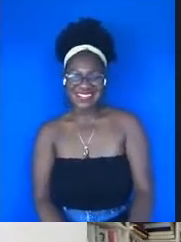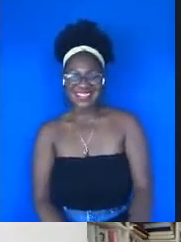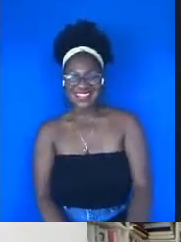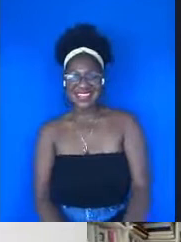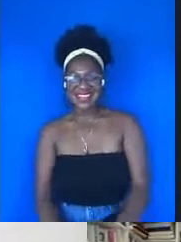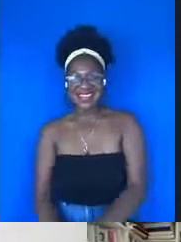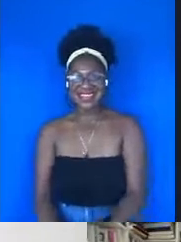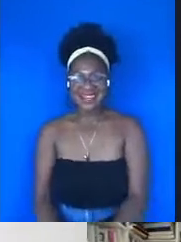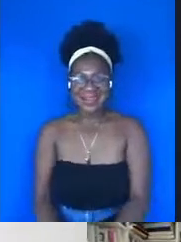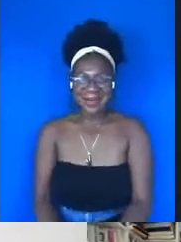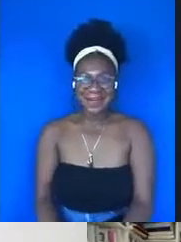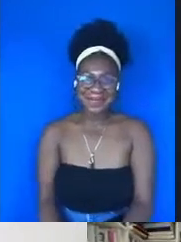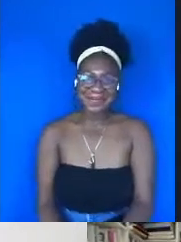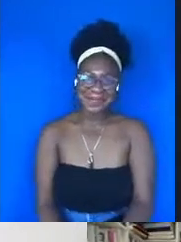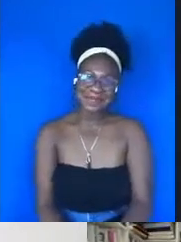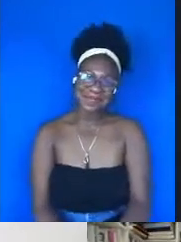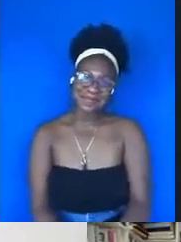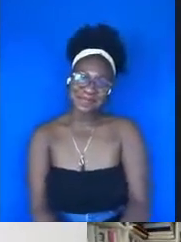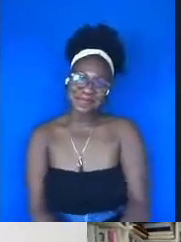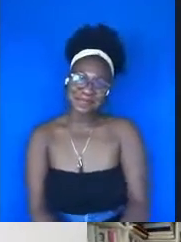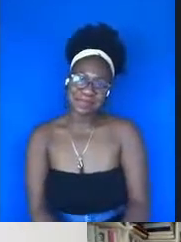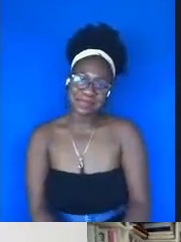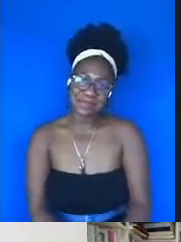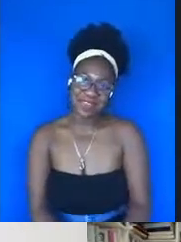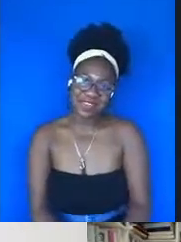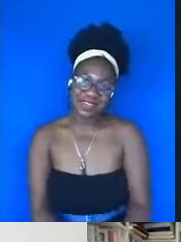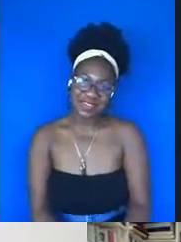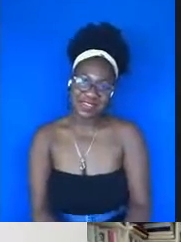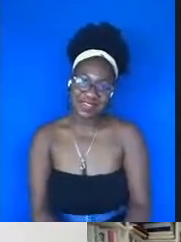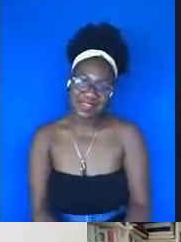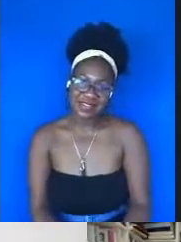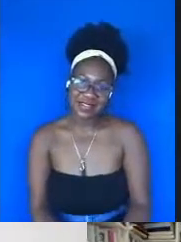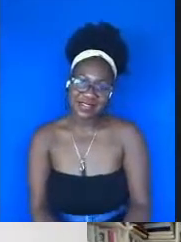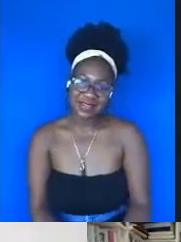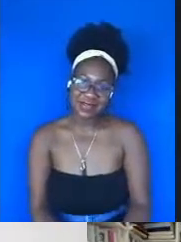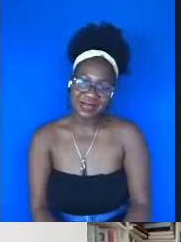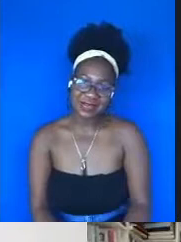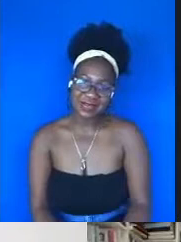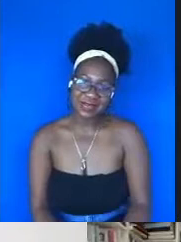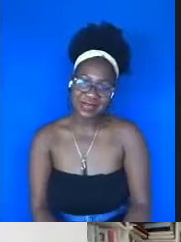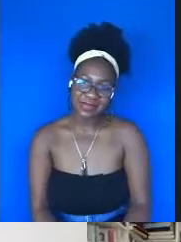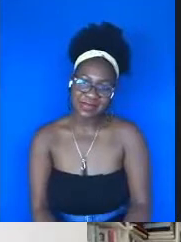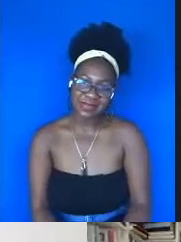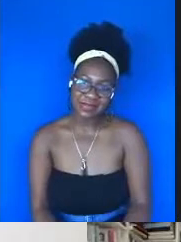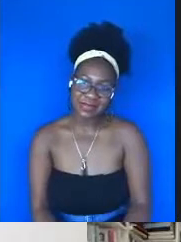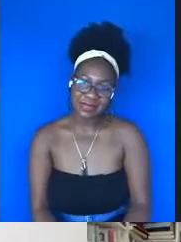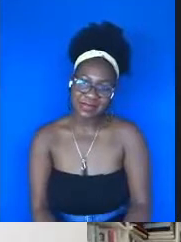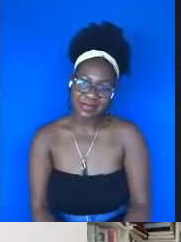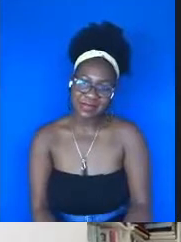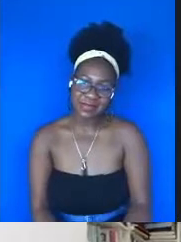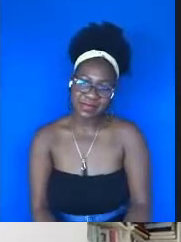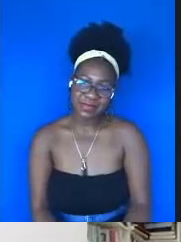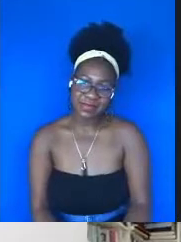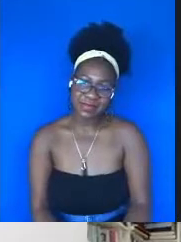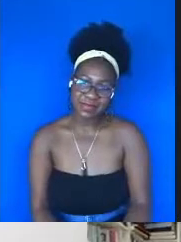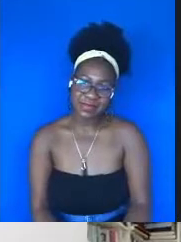about why the hell translate Shakespeare. You know? Yeah, I love that. And I love what